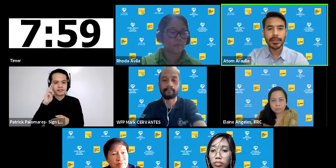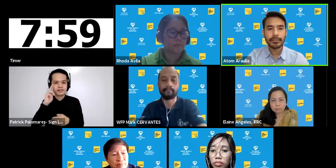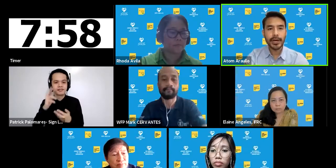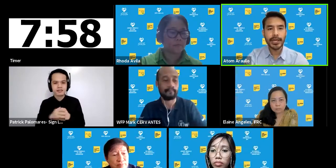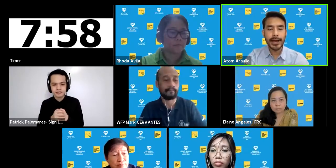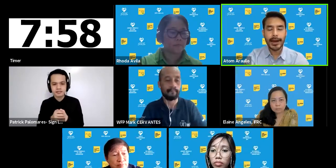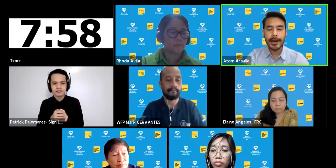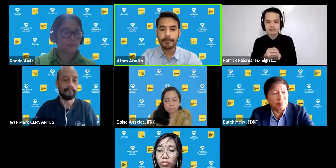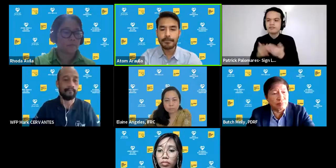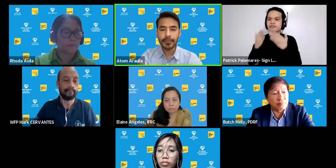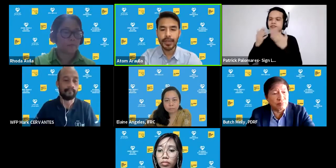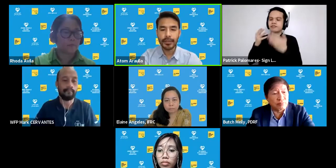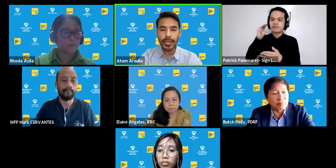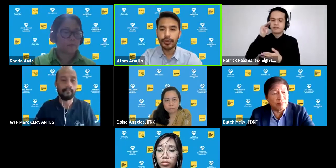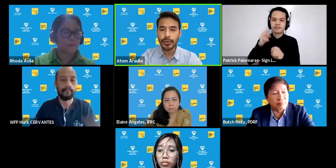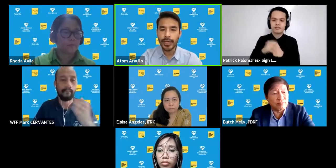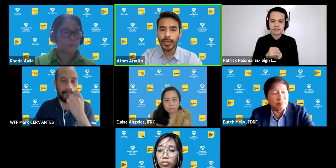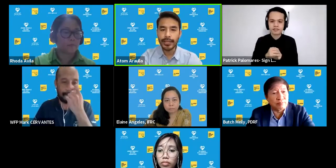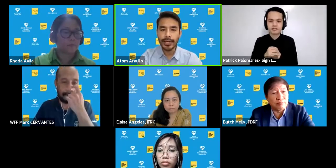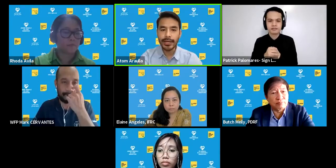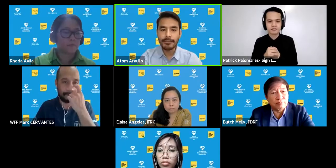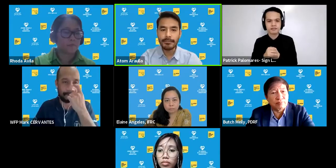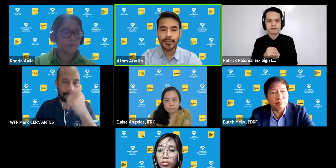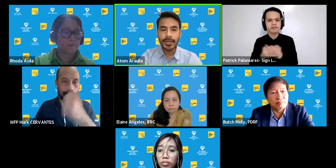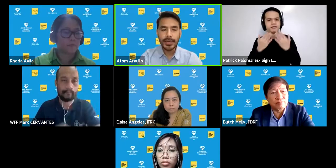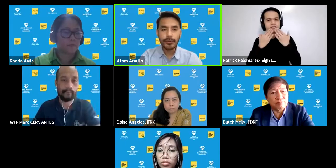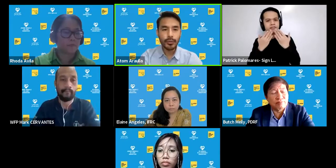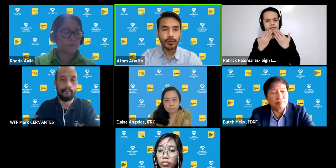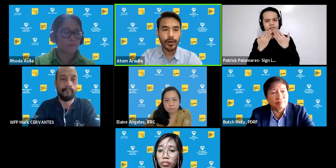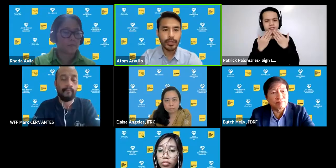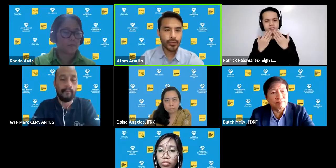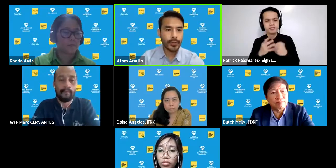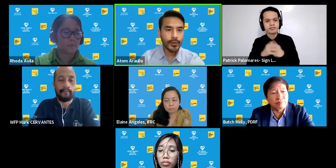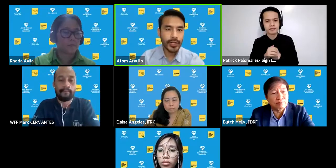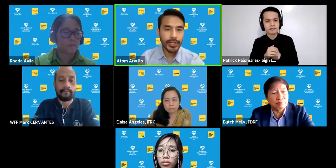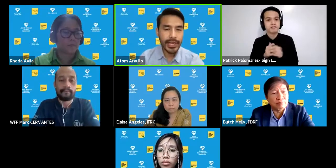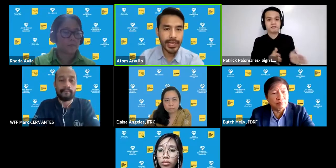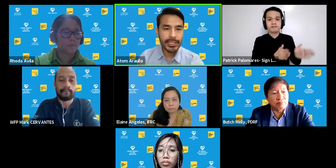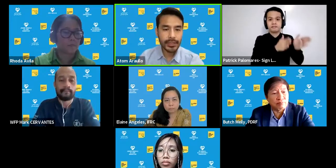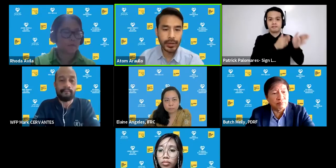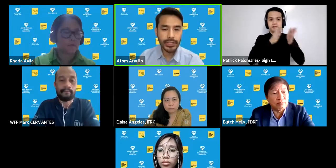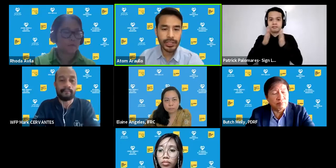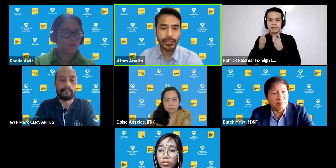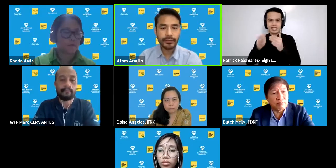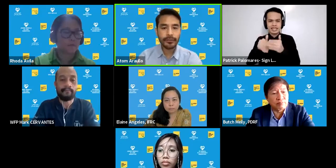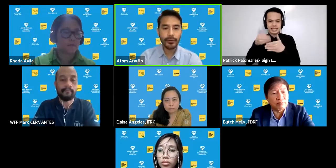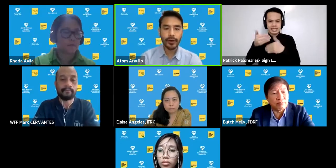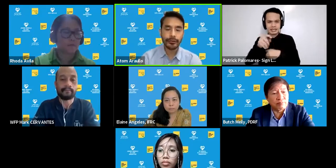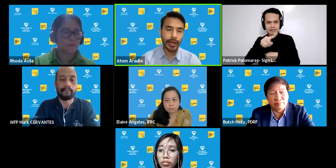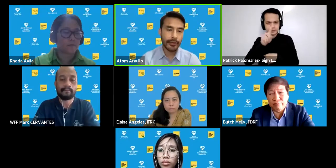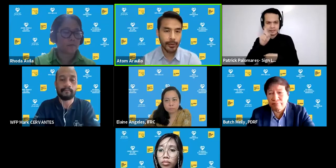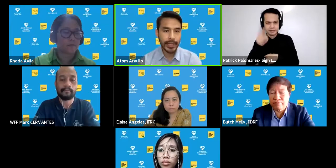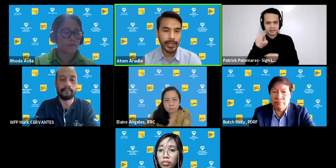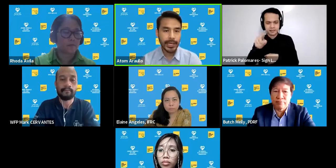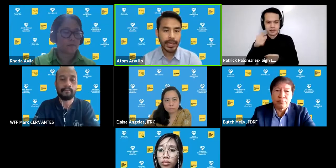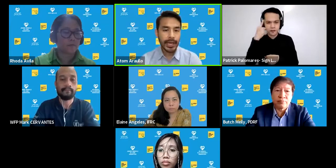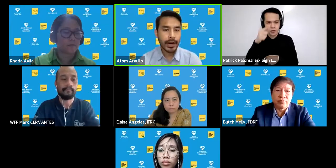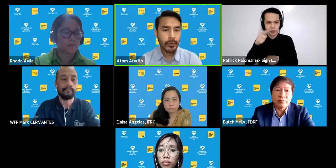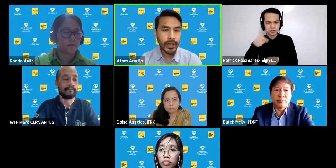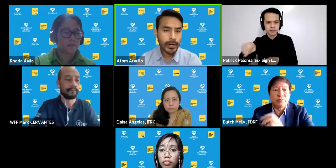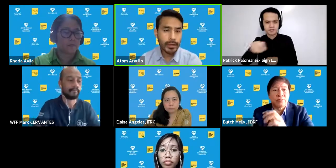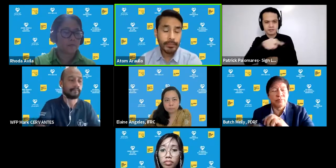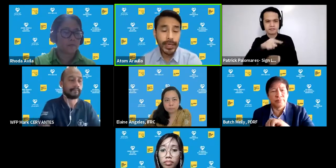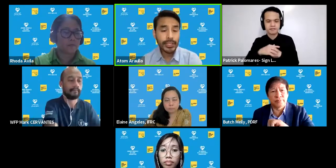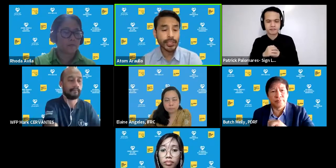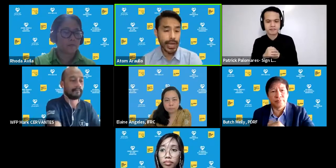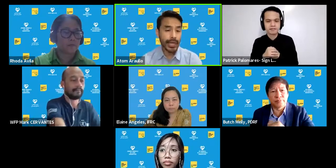Maraming salamat, Mark. Thank you. And we'll move on to our next question for everyone.